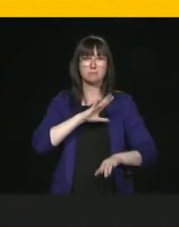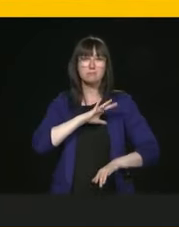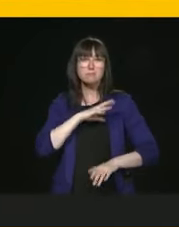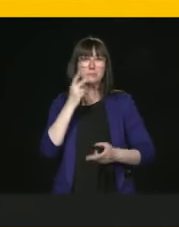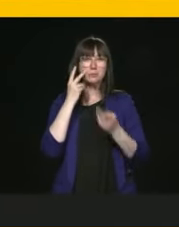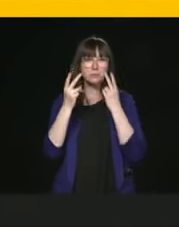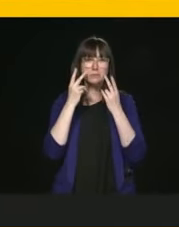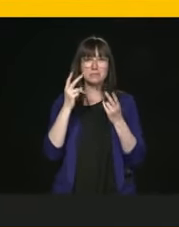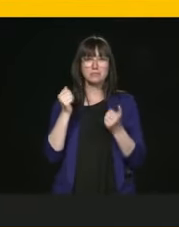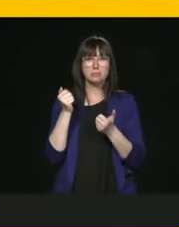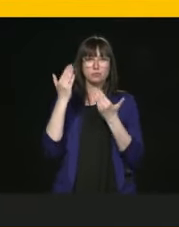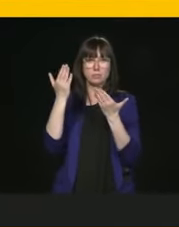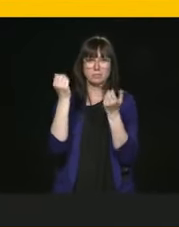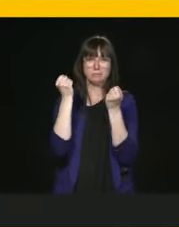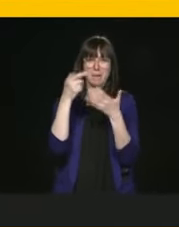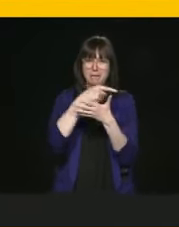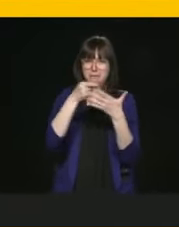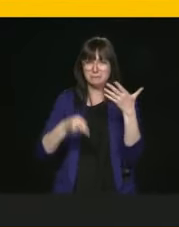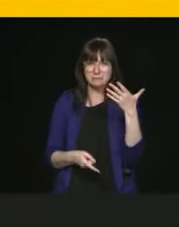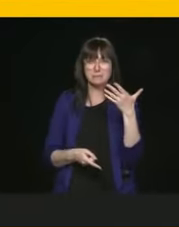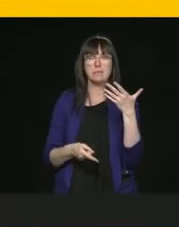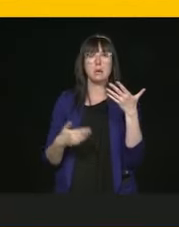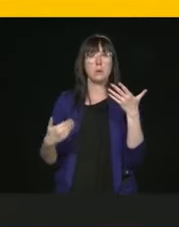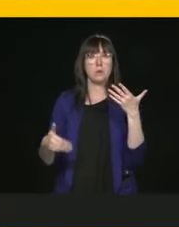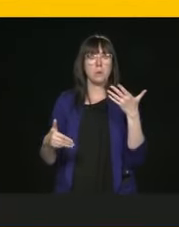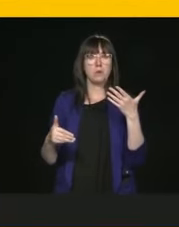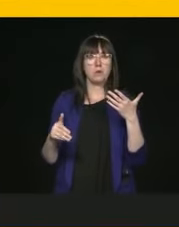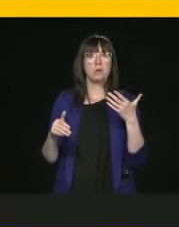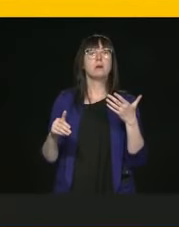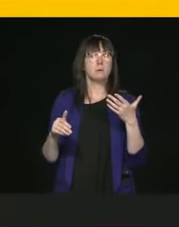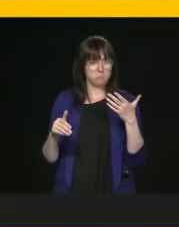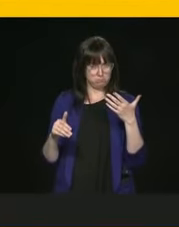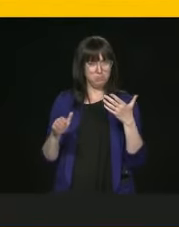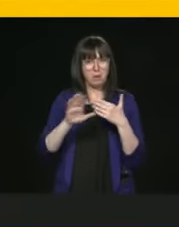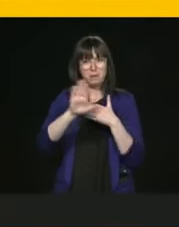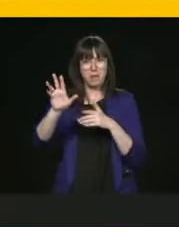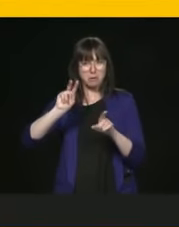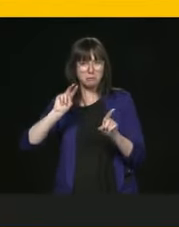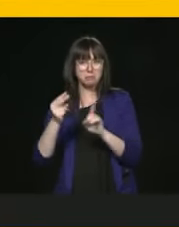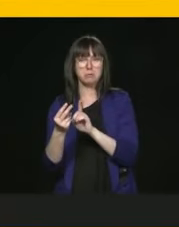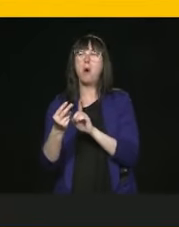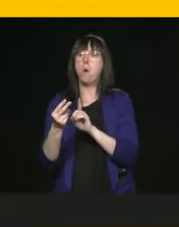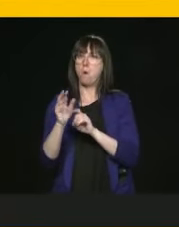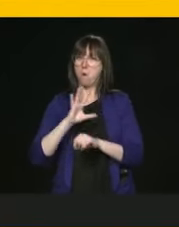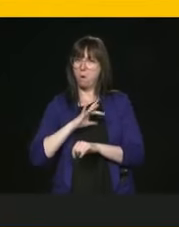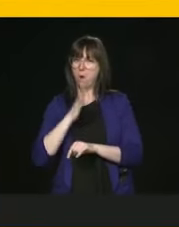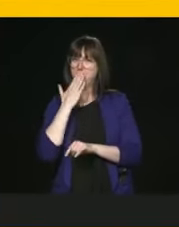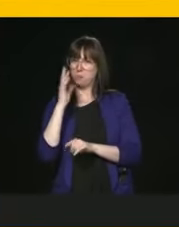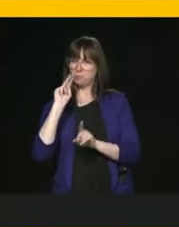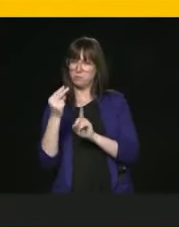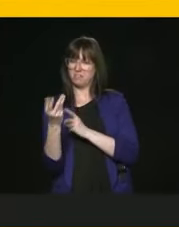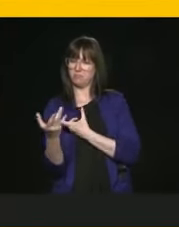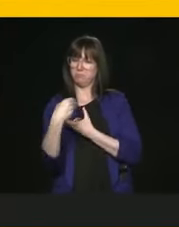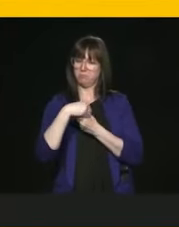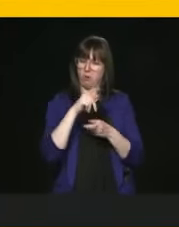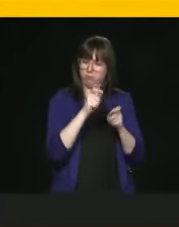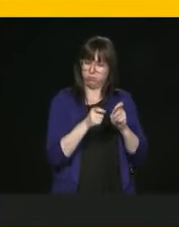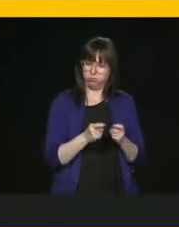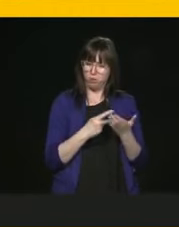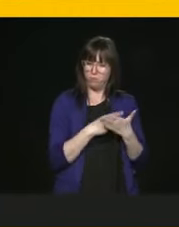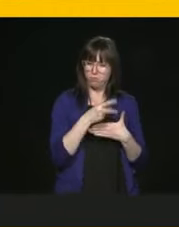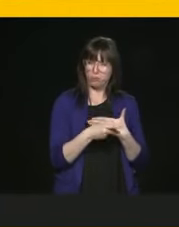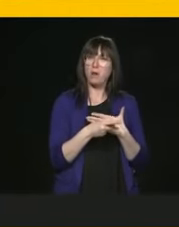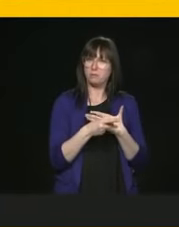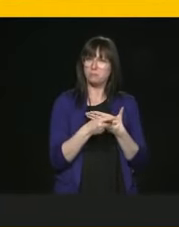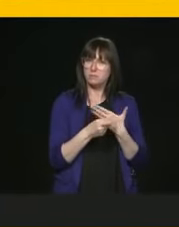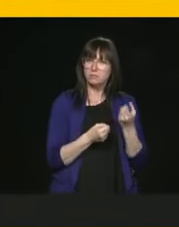many suggestions coming forward. Many of them that make it into tweaks and improvements and changes to programs that